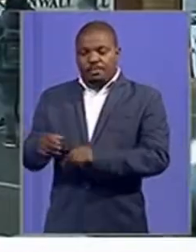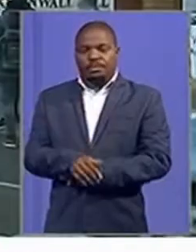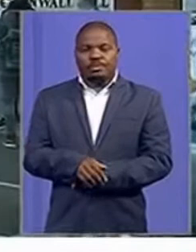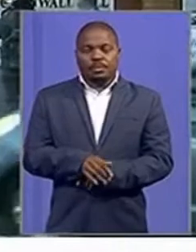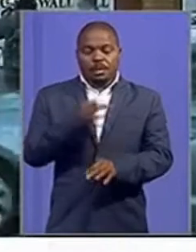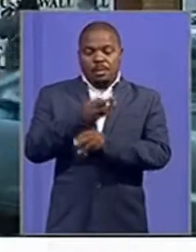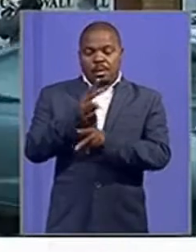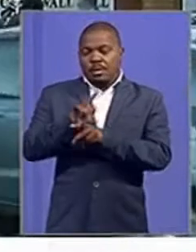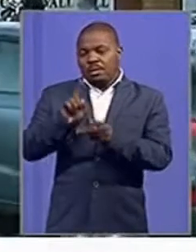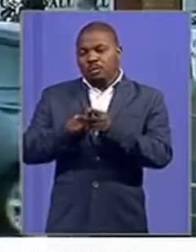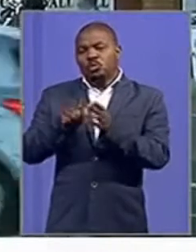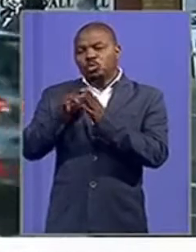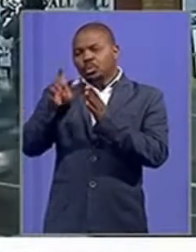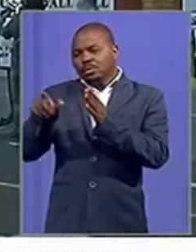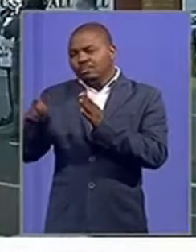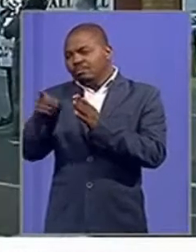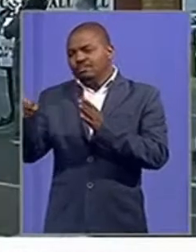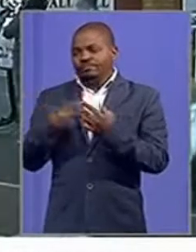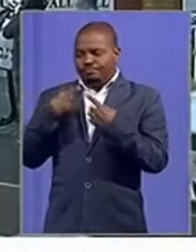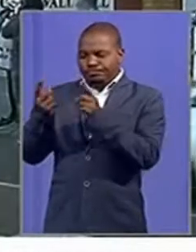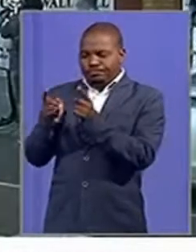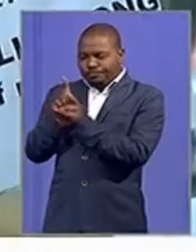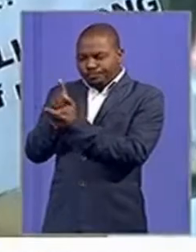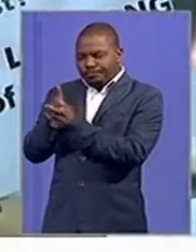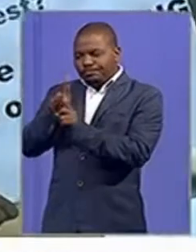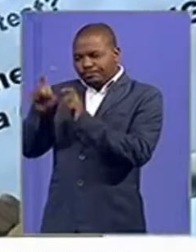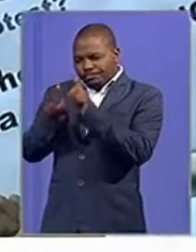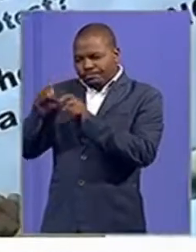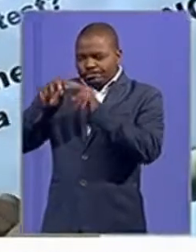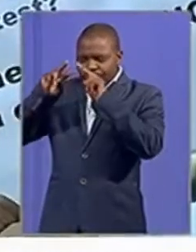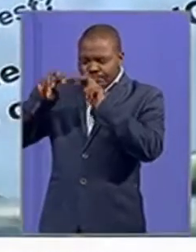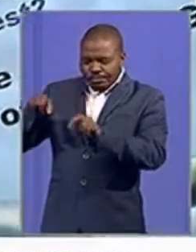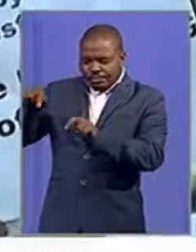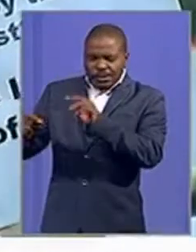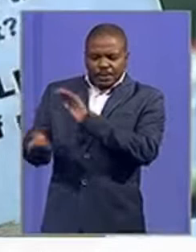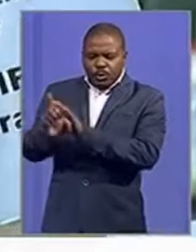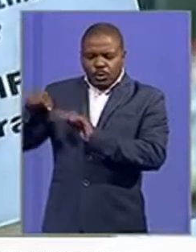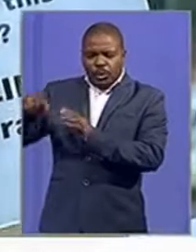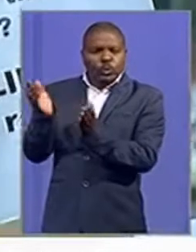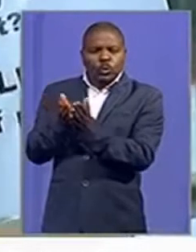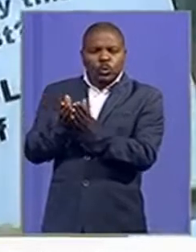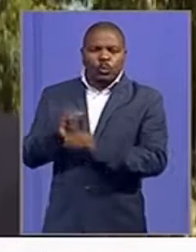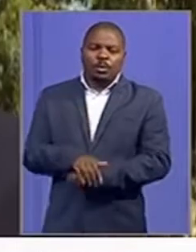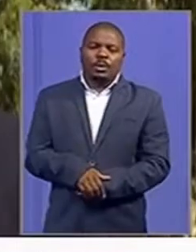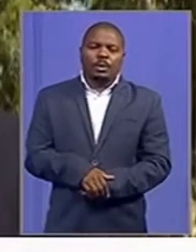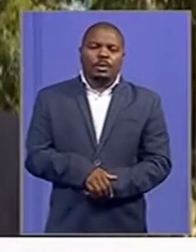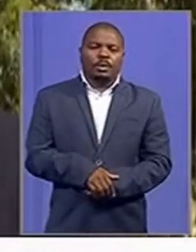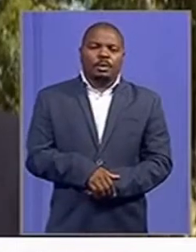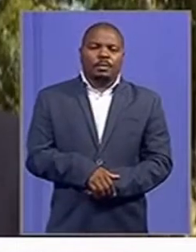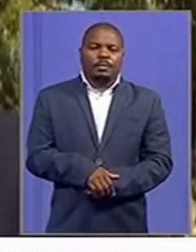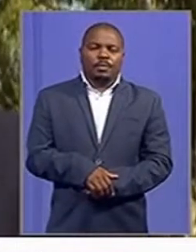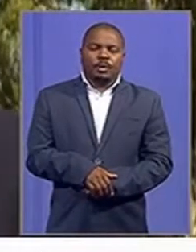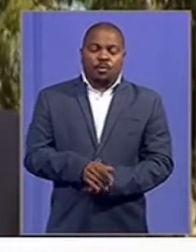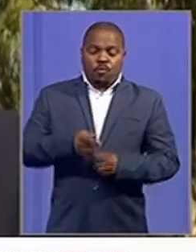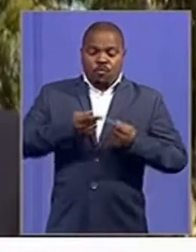Batsadi ga mmogo le barutwana ba ya go botsiša dipotšišo go tsena modung wa seo se diragalang sekolong se. In order to